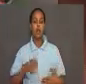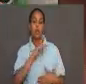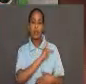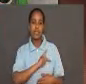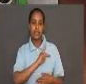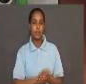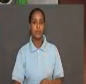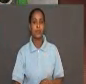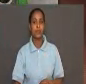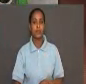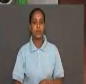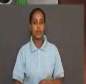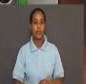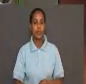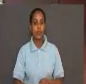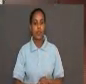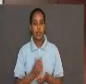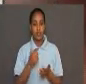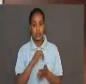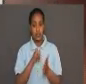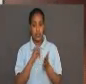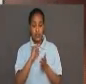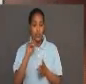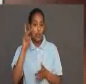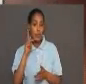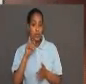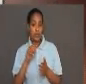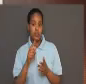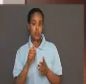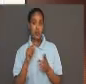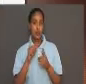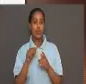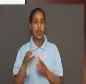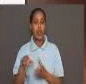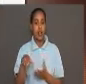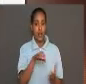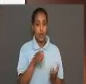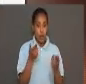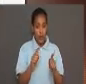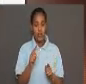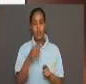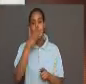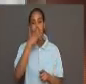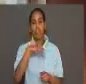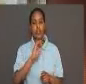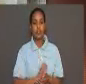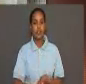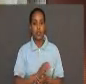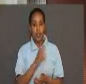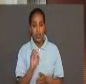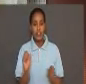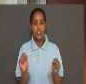properties. It is a polymer that turns to a liquid when heated